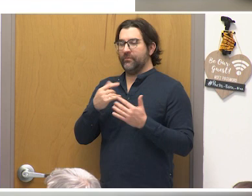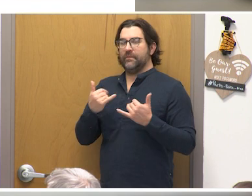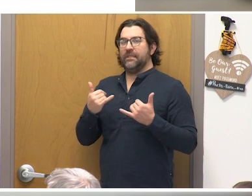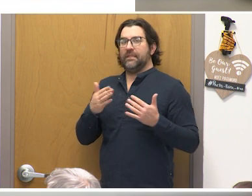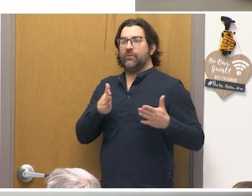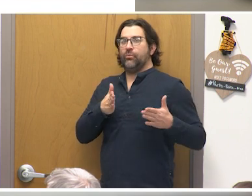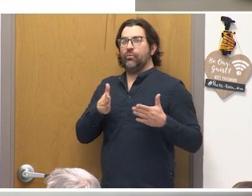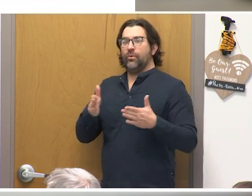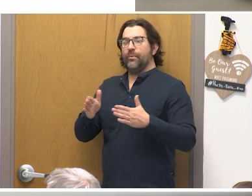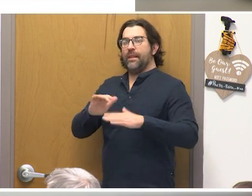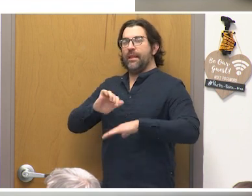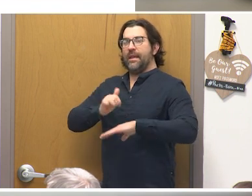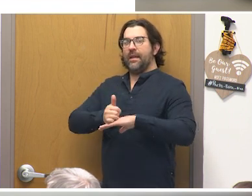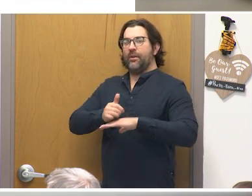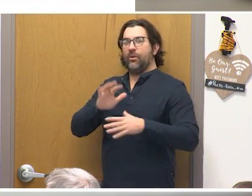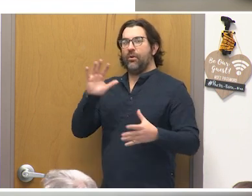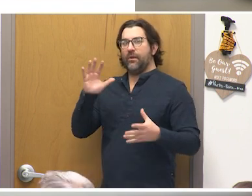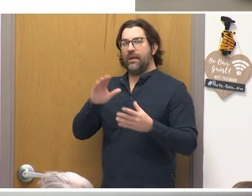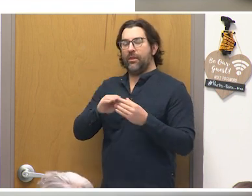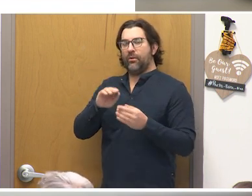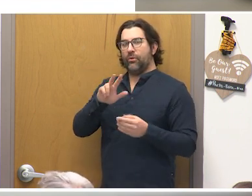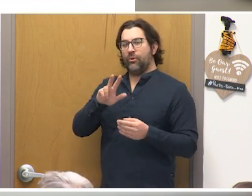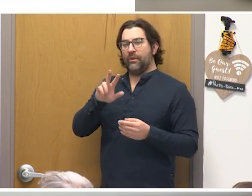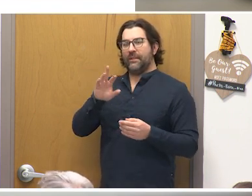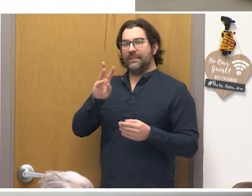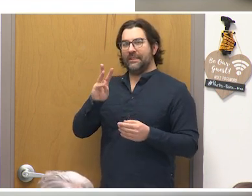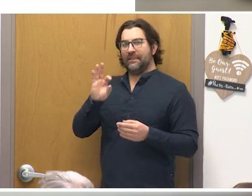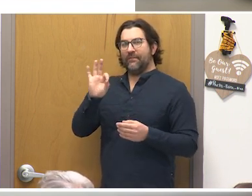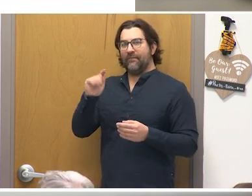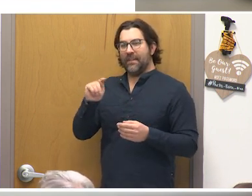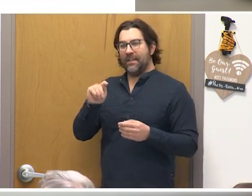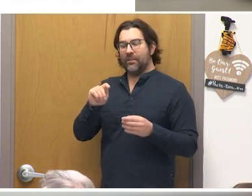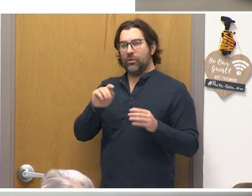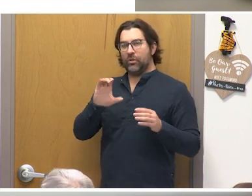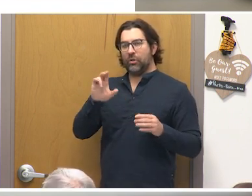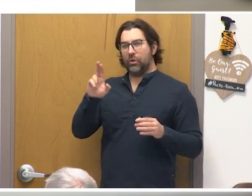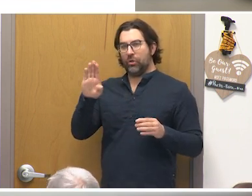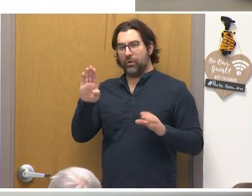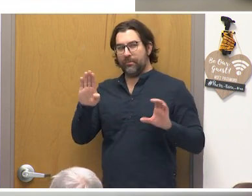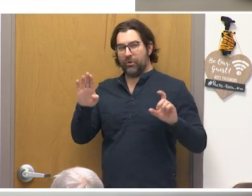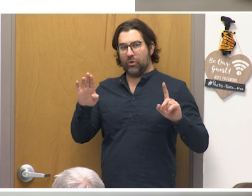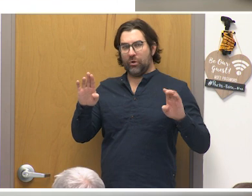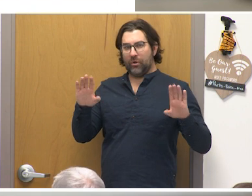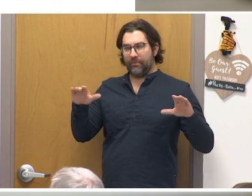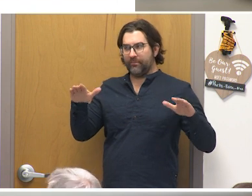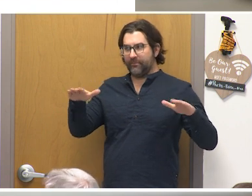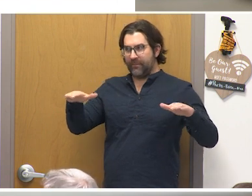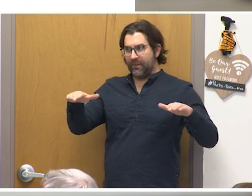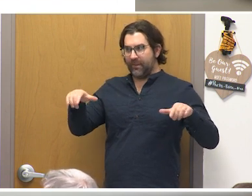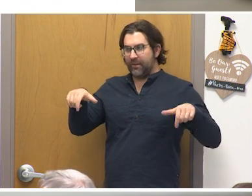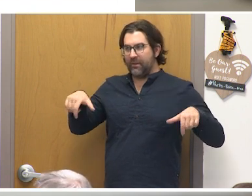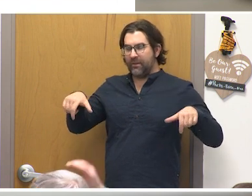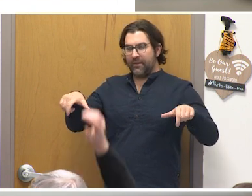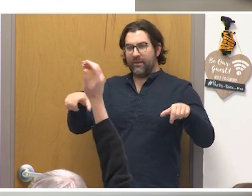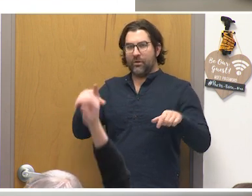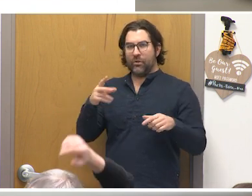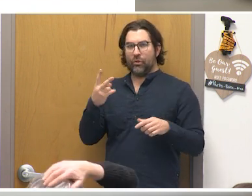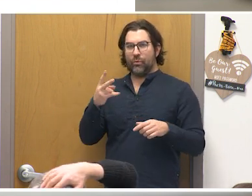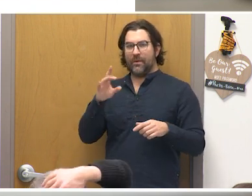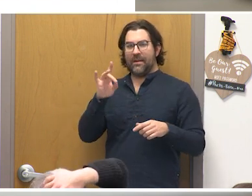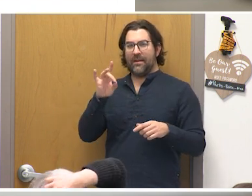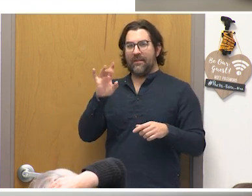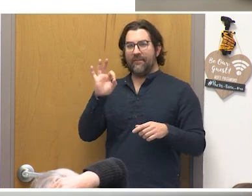roadway layout, we are 36 feet curb to curb as far as roadway width. There are 2 8-foot parking lanes, one on each